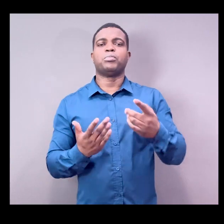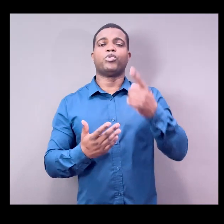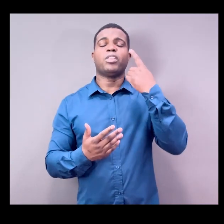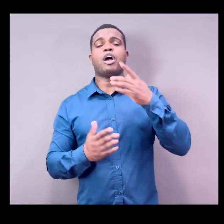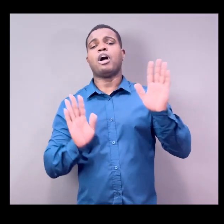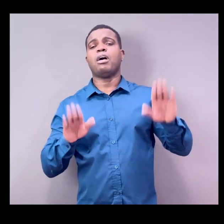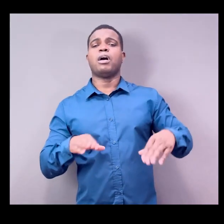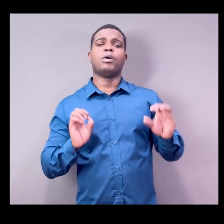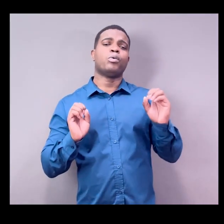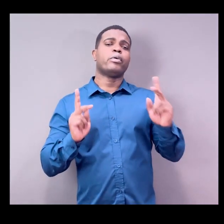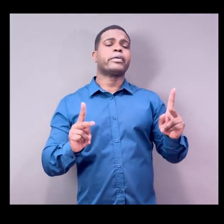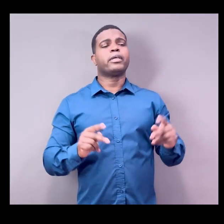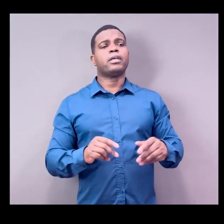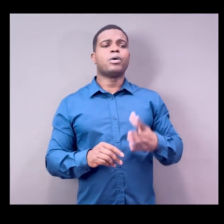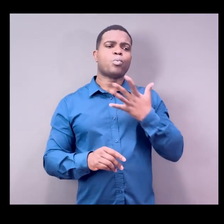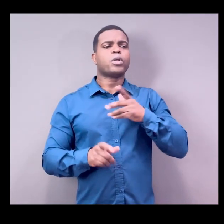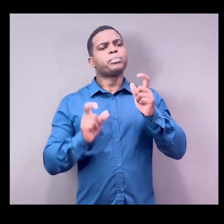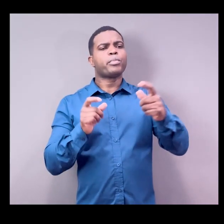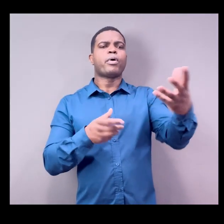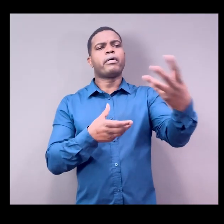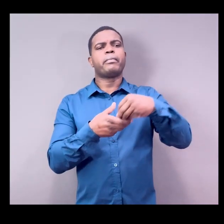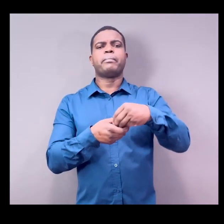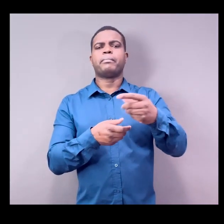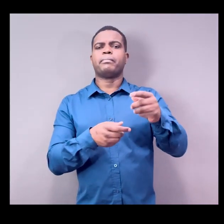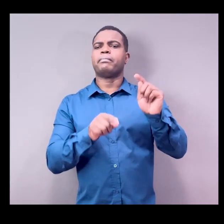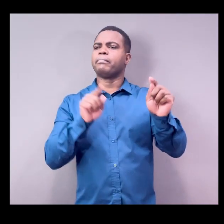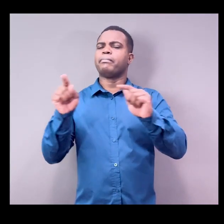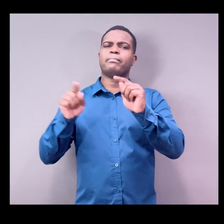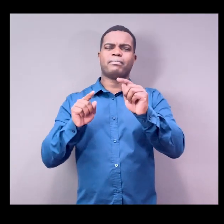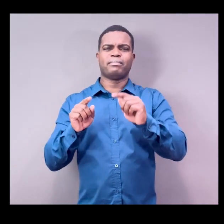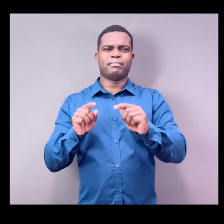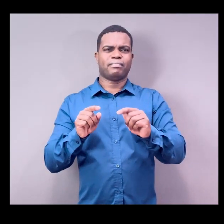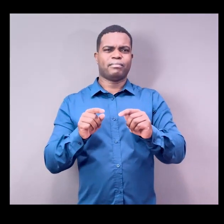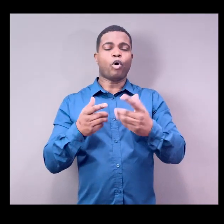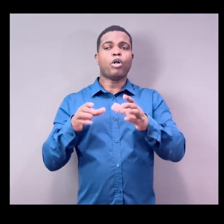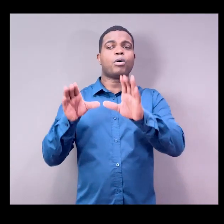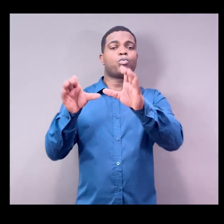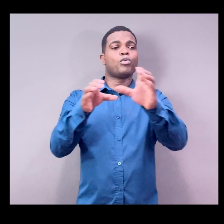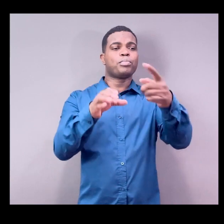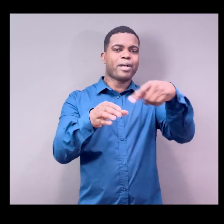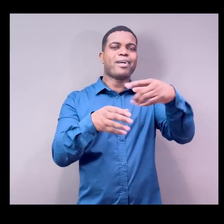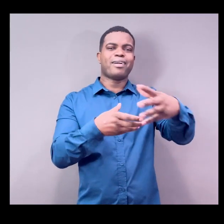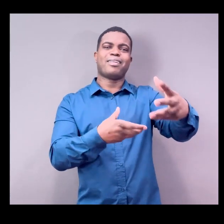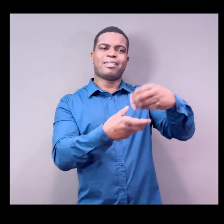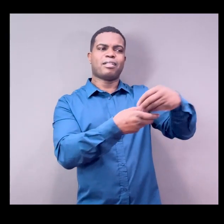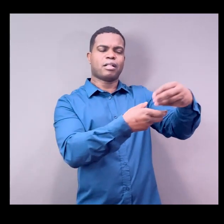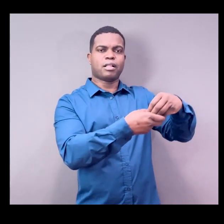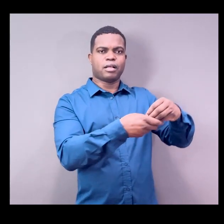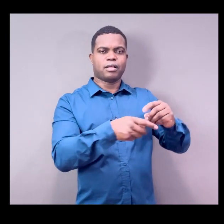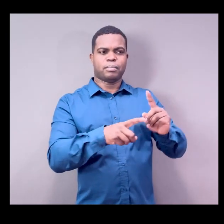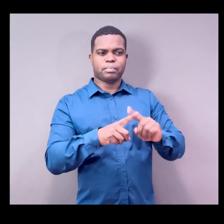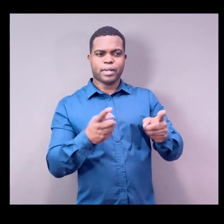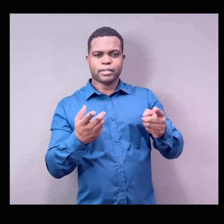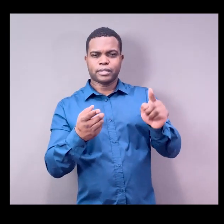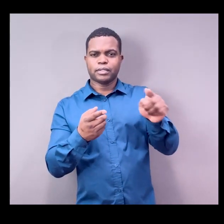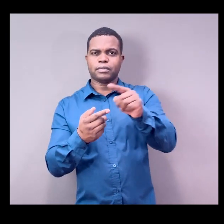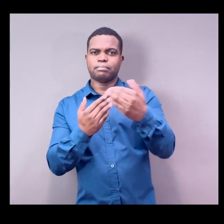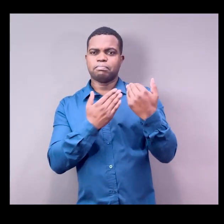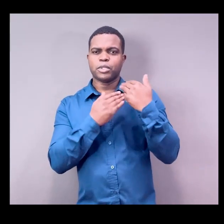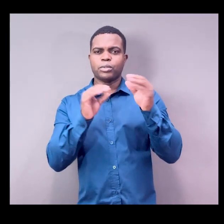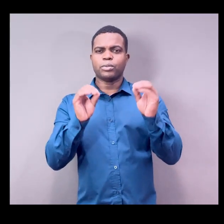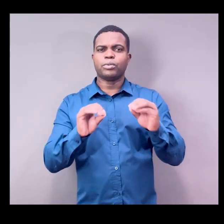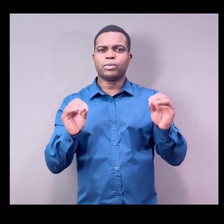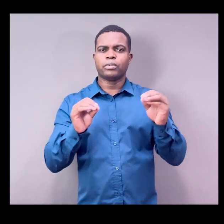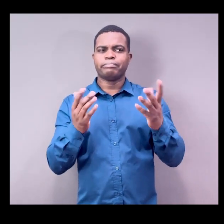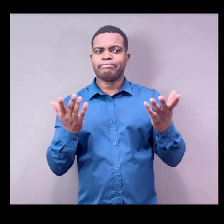we want because we want people, some categories of people or some people from